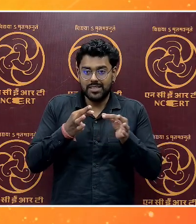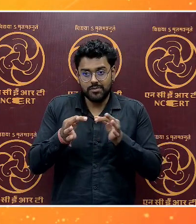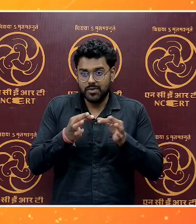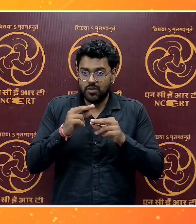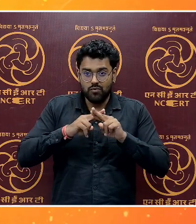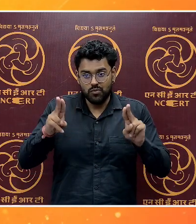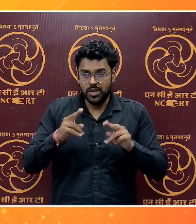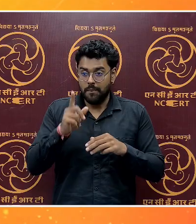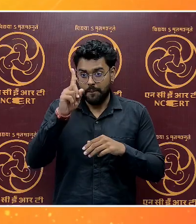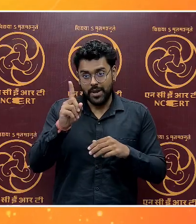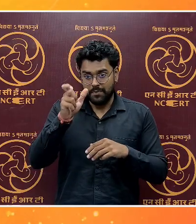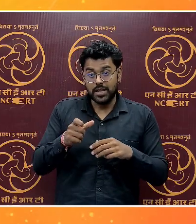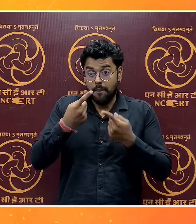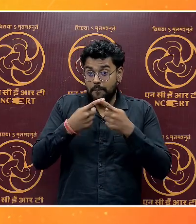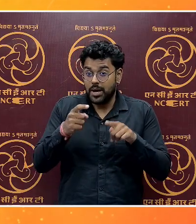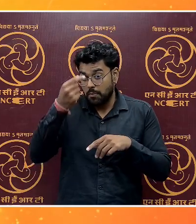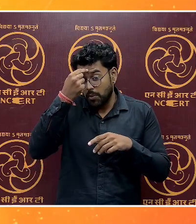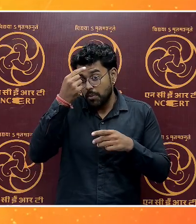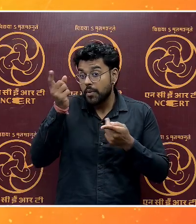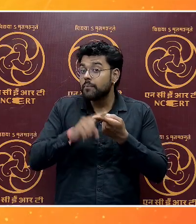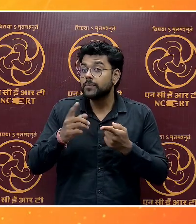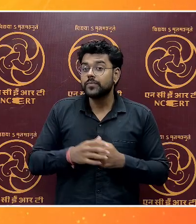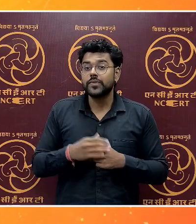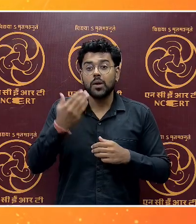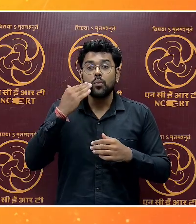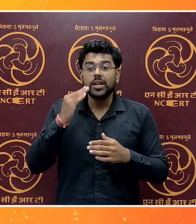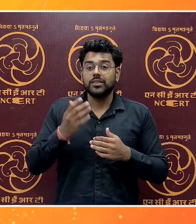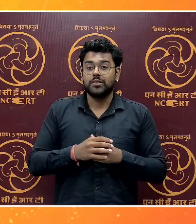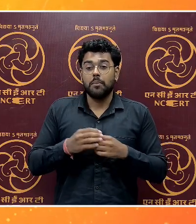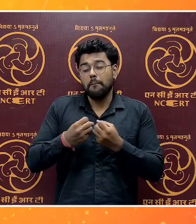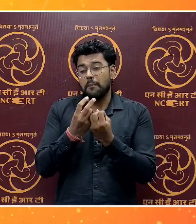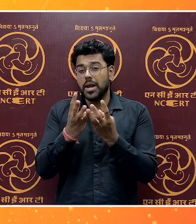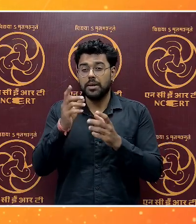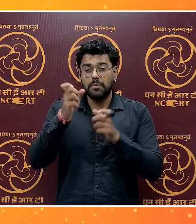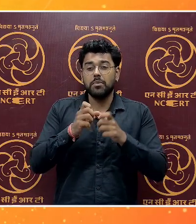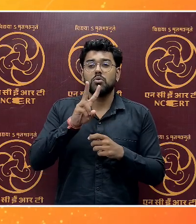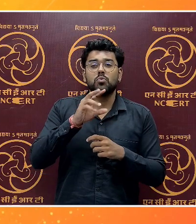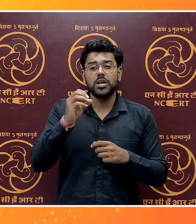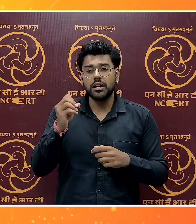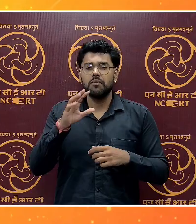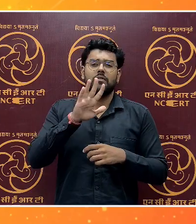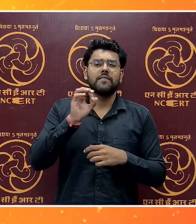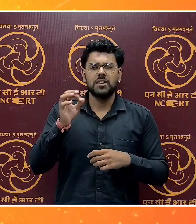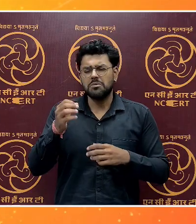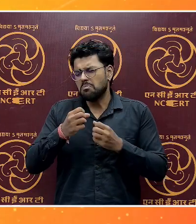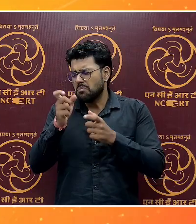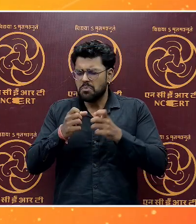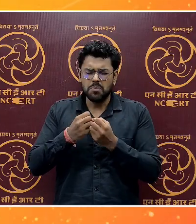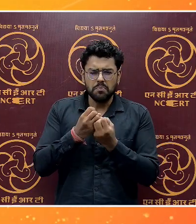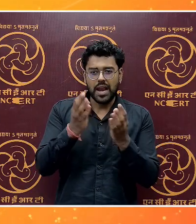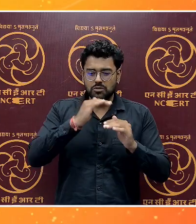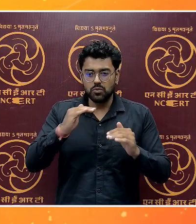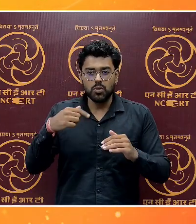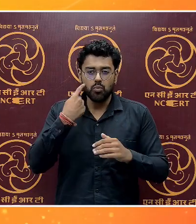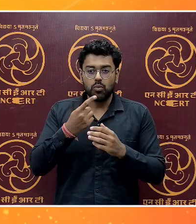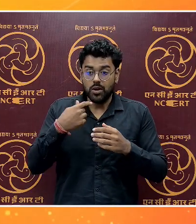add individual, but the problem is sometimes what happen is we there are multiple 200, 300, 500 and number of students where we